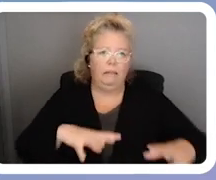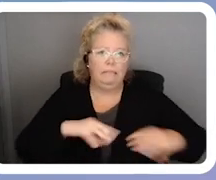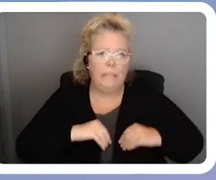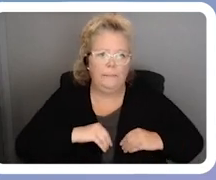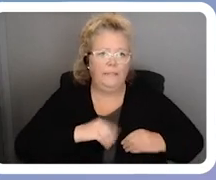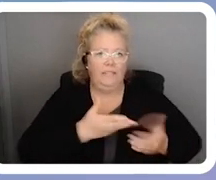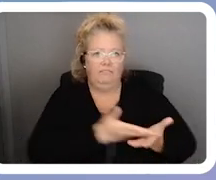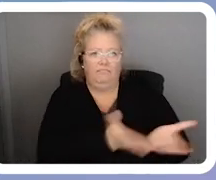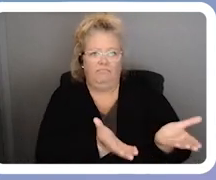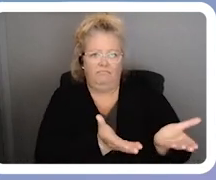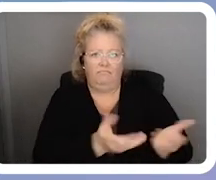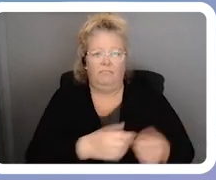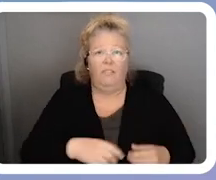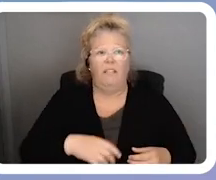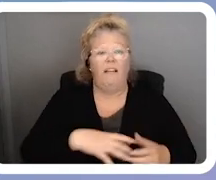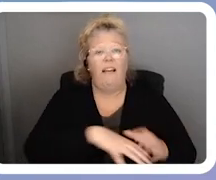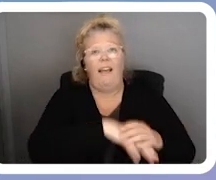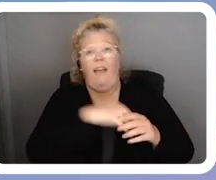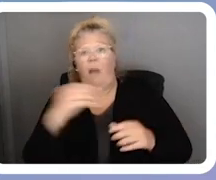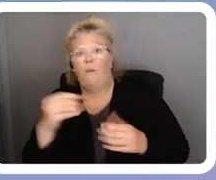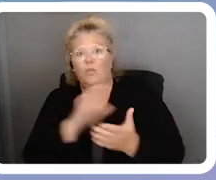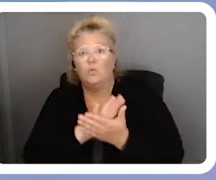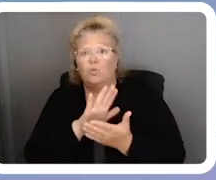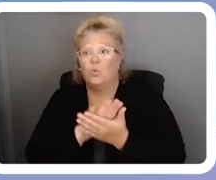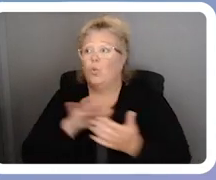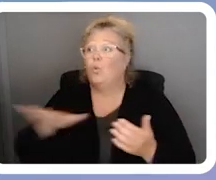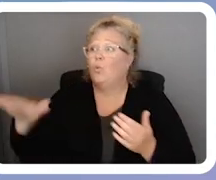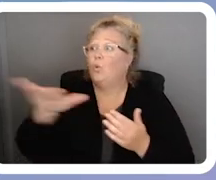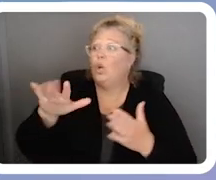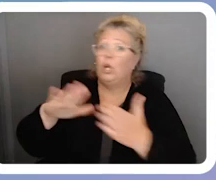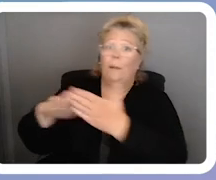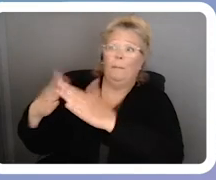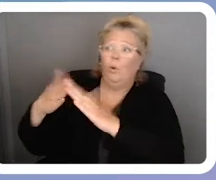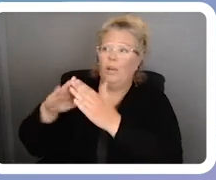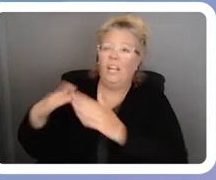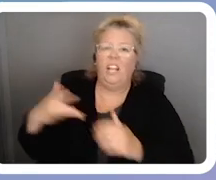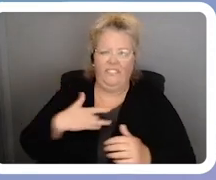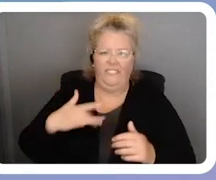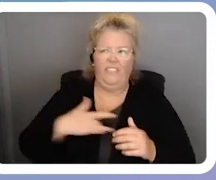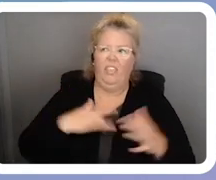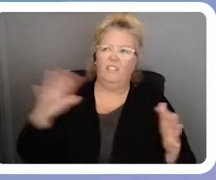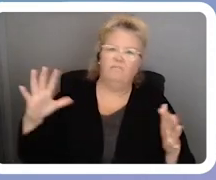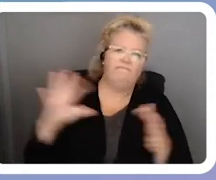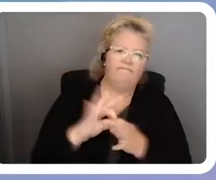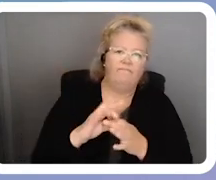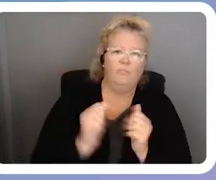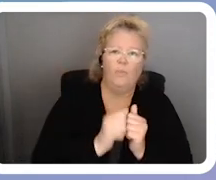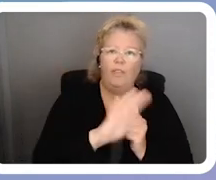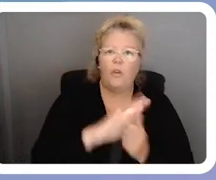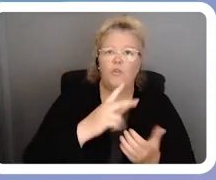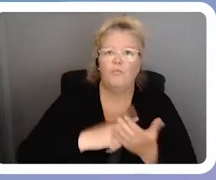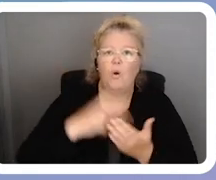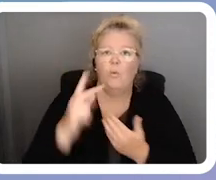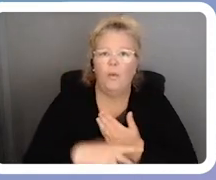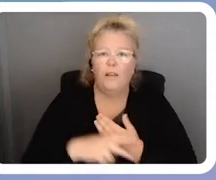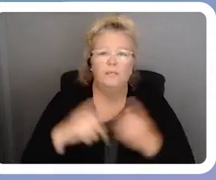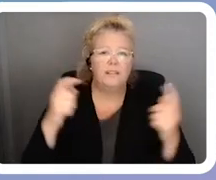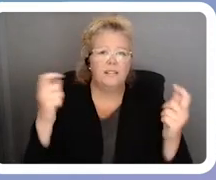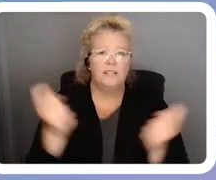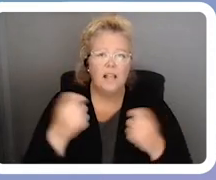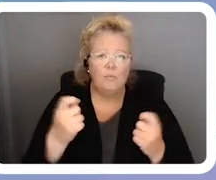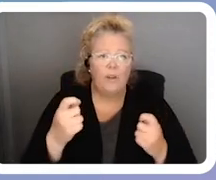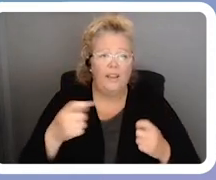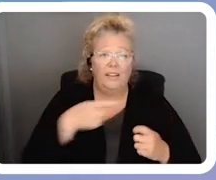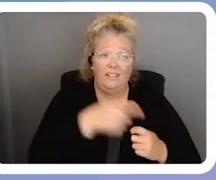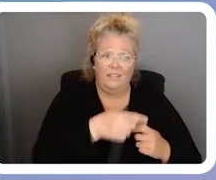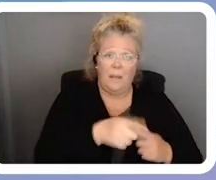are. Outside of the school, the community has felt a tremendous connection to the program and have celebrated how Best Buddies has brought a spirit